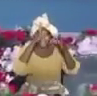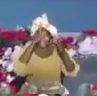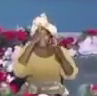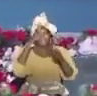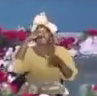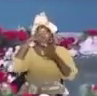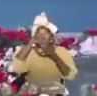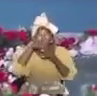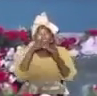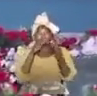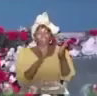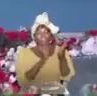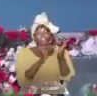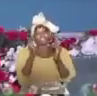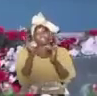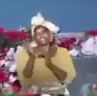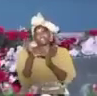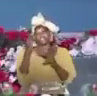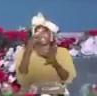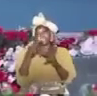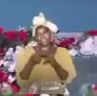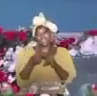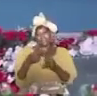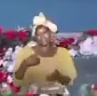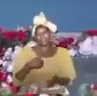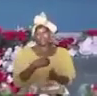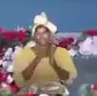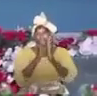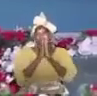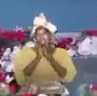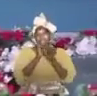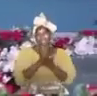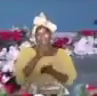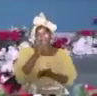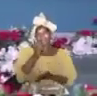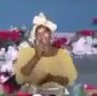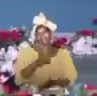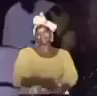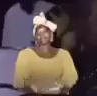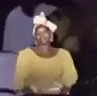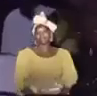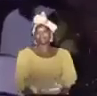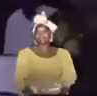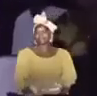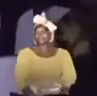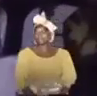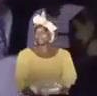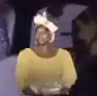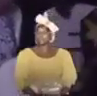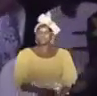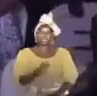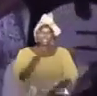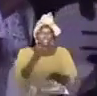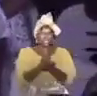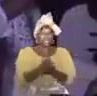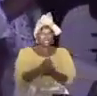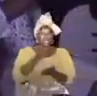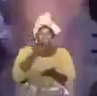For in Jesus' matchless name we have prayed. Can we have a believing